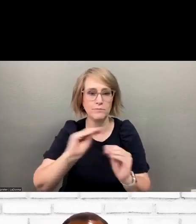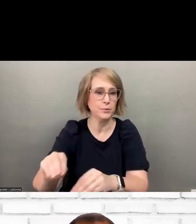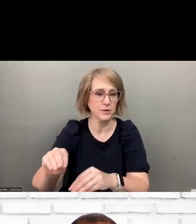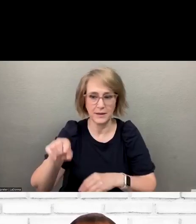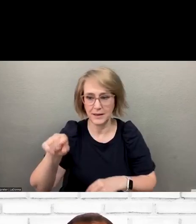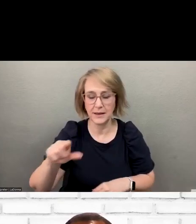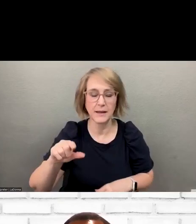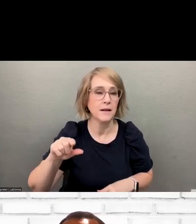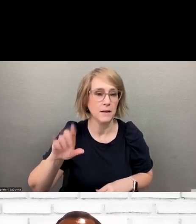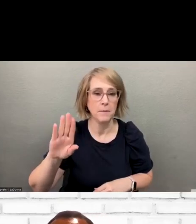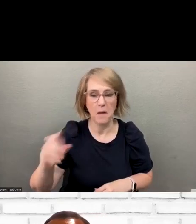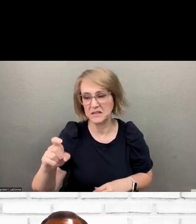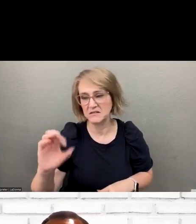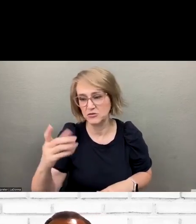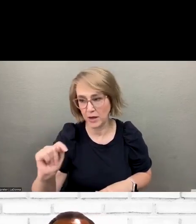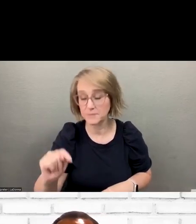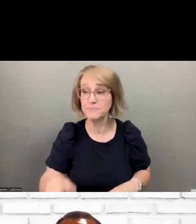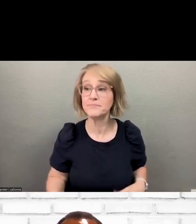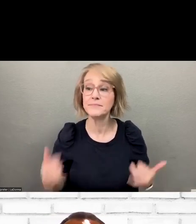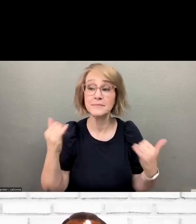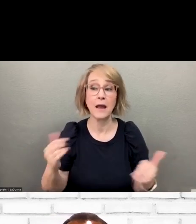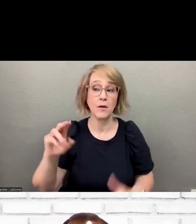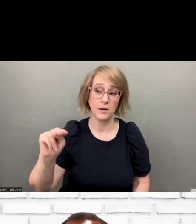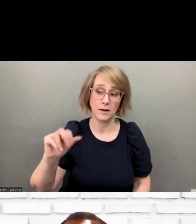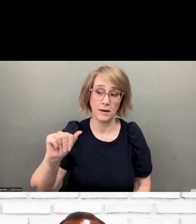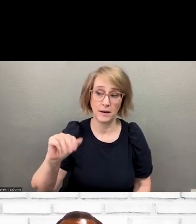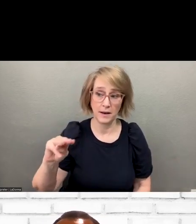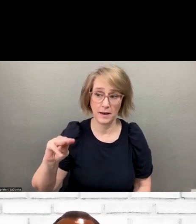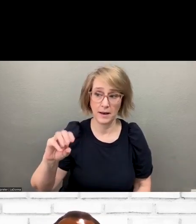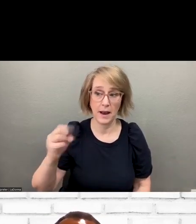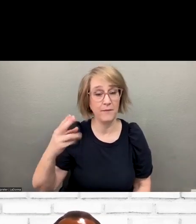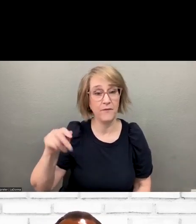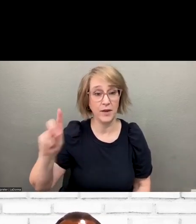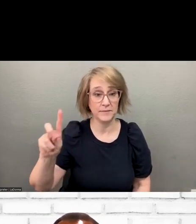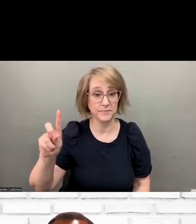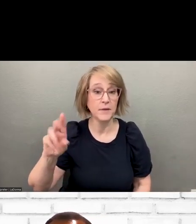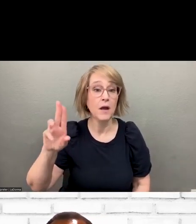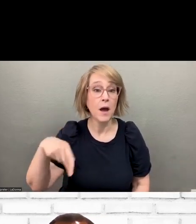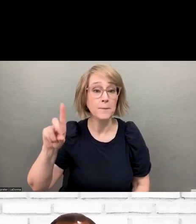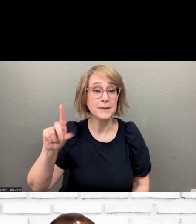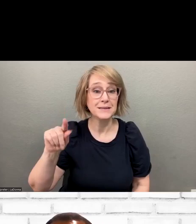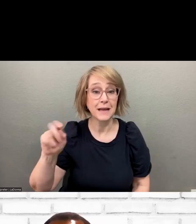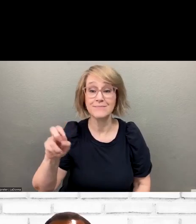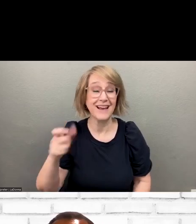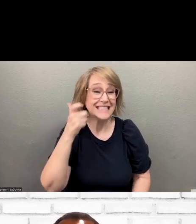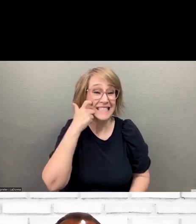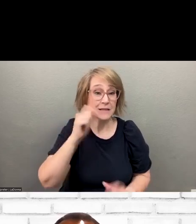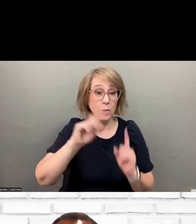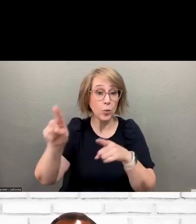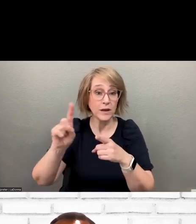to the NASPIT update, and I'll be doing the update today. We had the opportunity to go to the Crisis 3 Summit